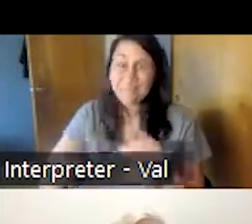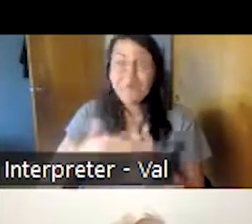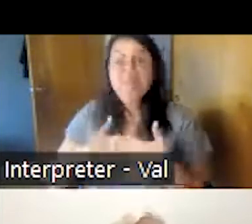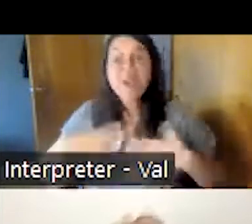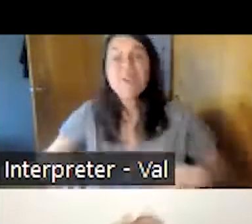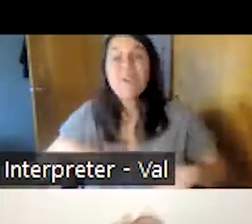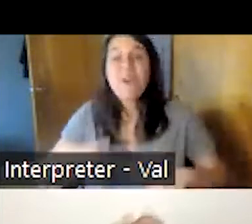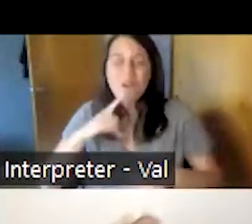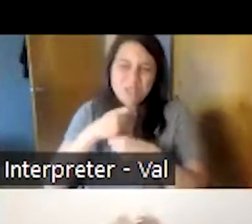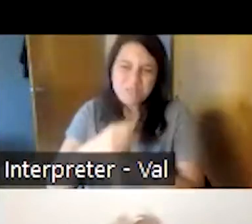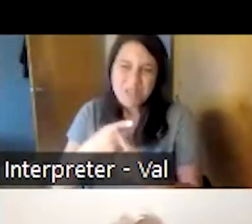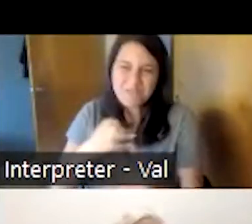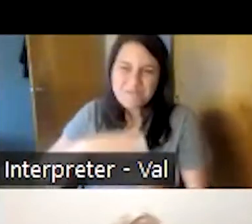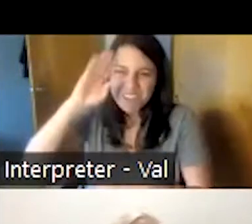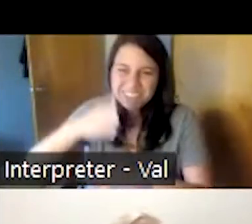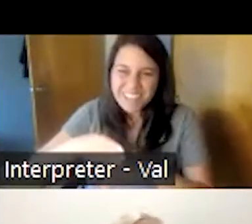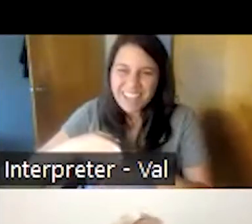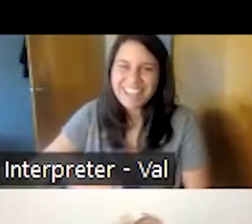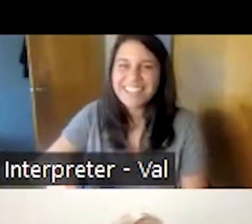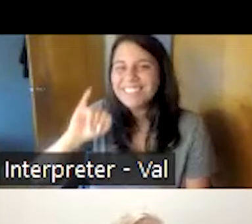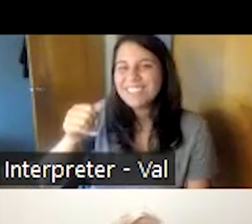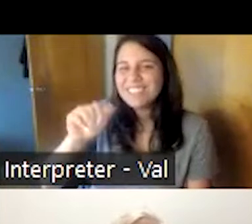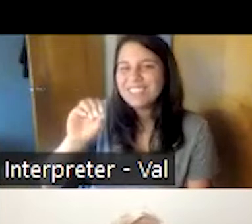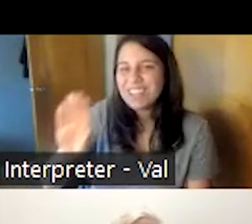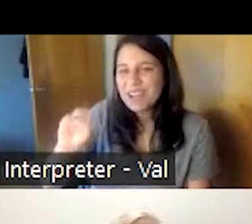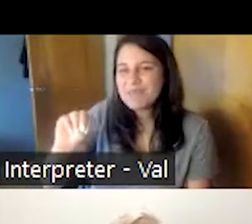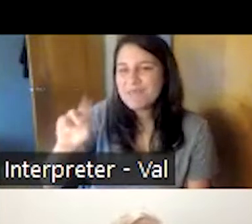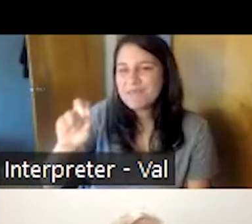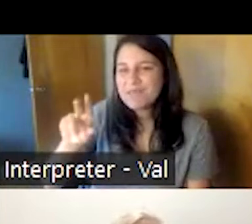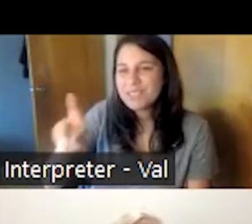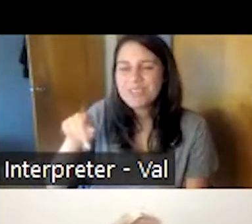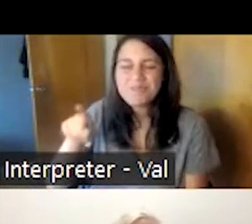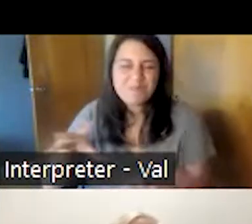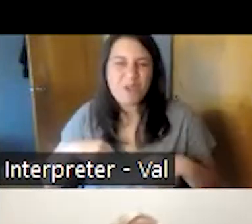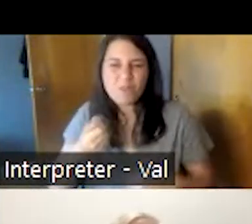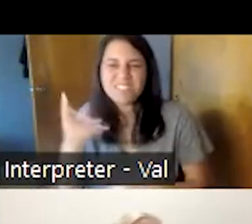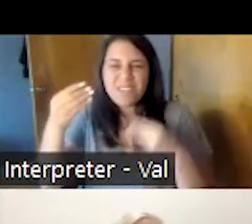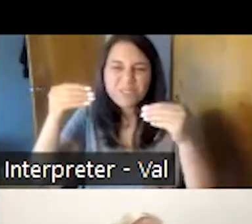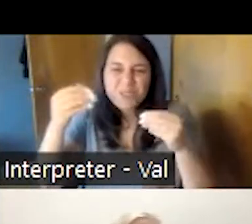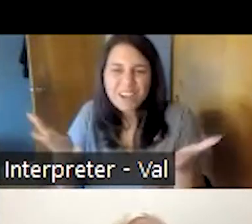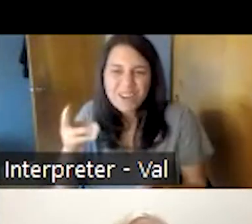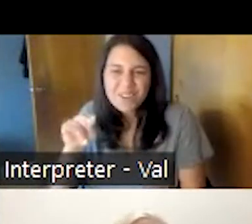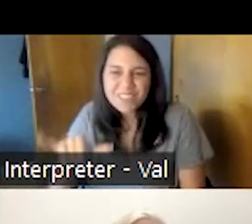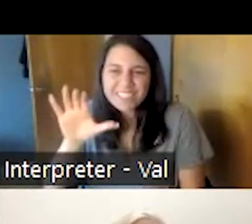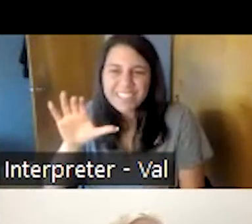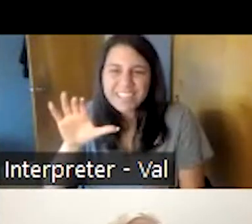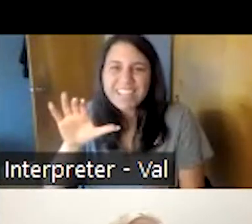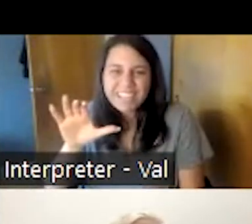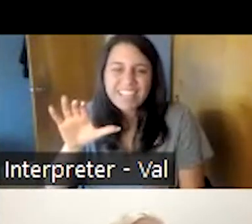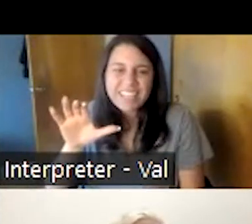son, Jacob Mueser, who owns stores in New York City. He's a bespoke hand